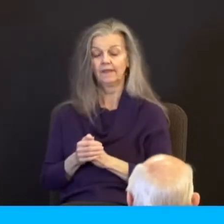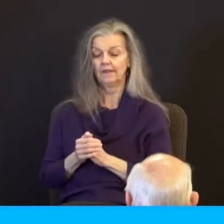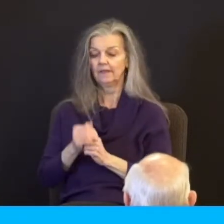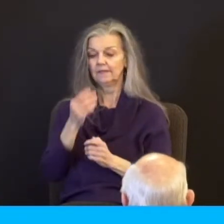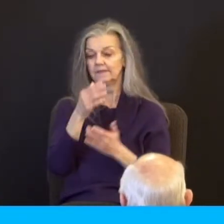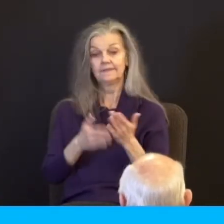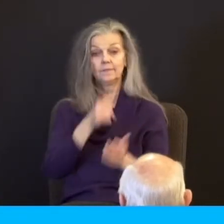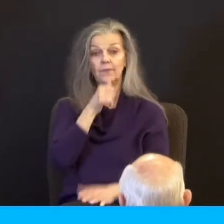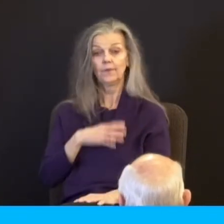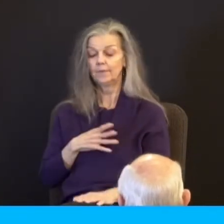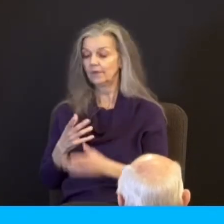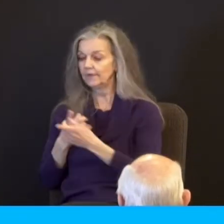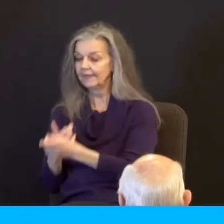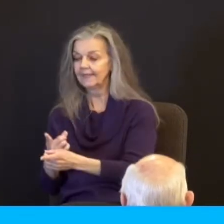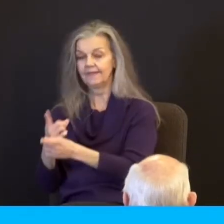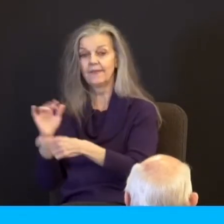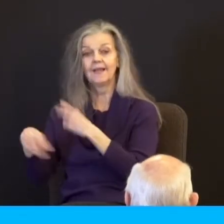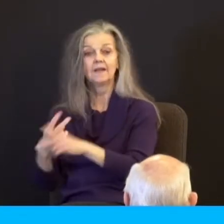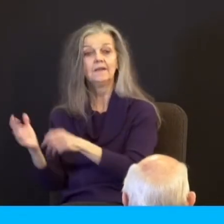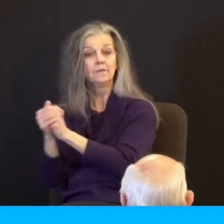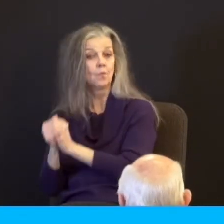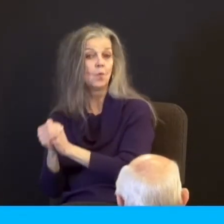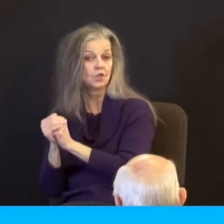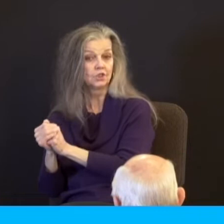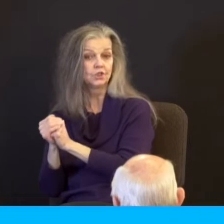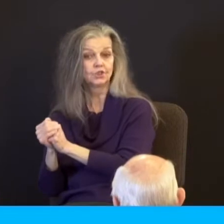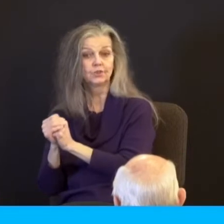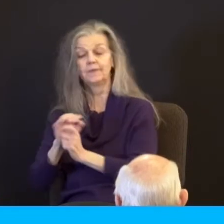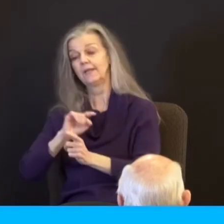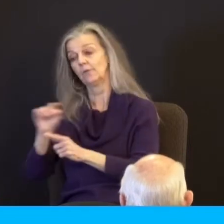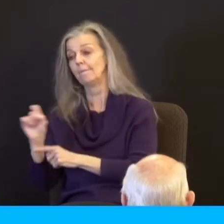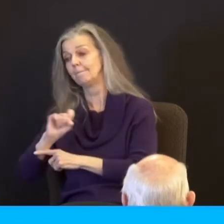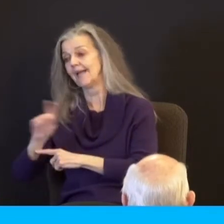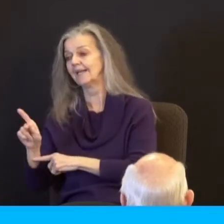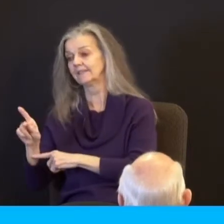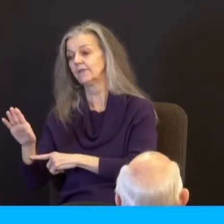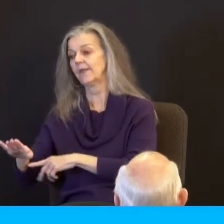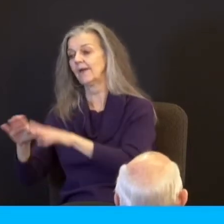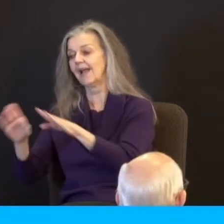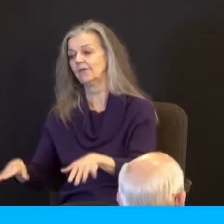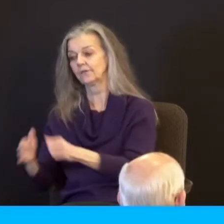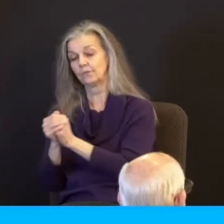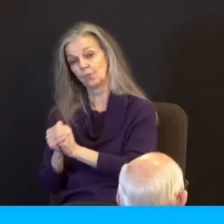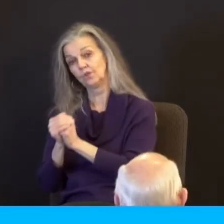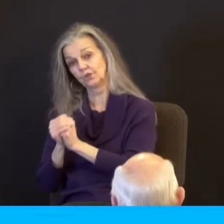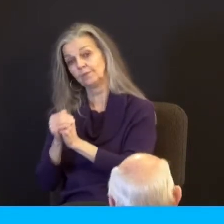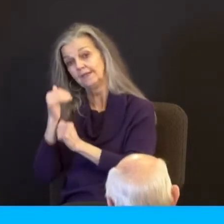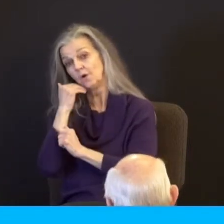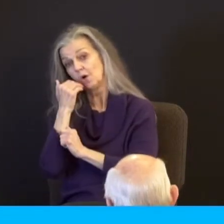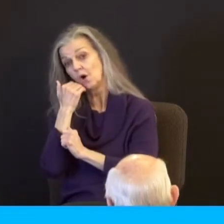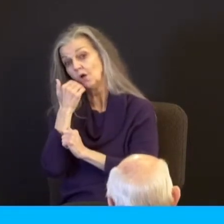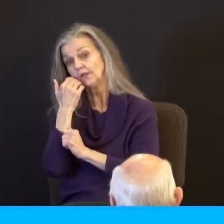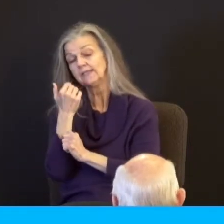who are dedicated to that worship, and the proceeds of that go back to the houses of worship they represent. And often for a harlot at this time, it is argued